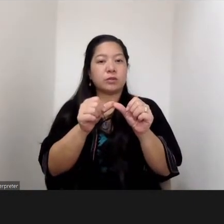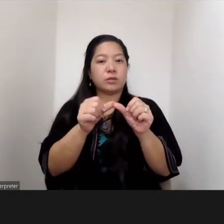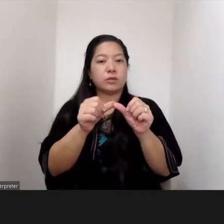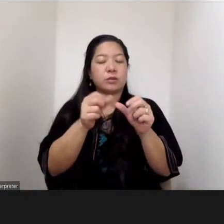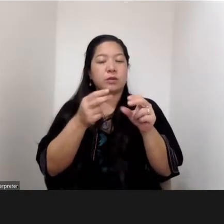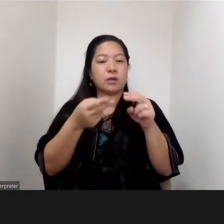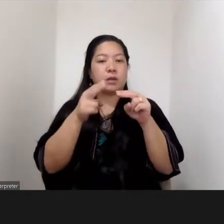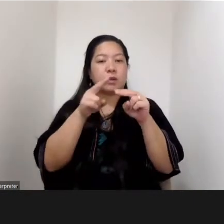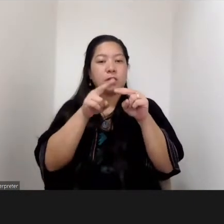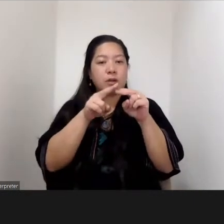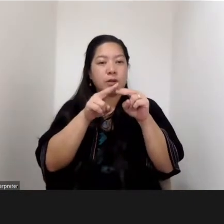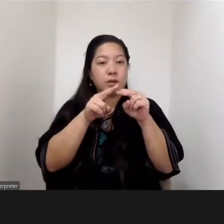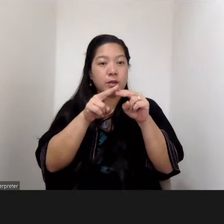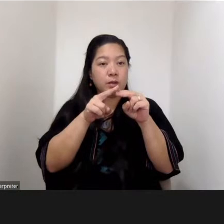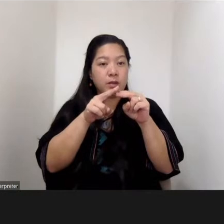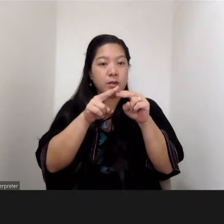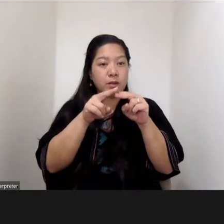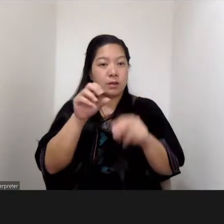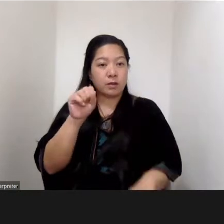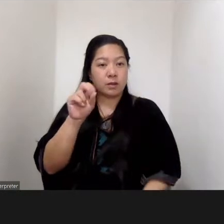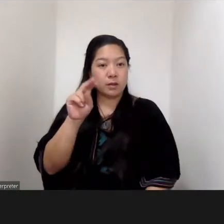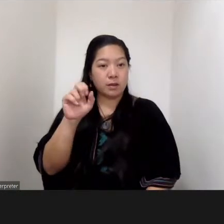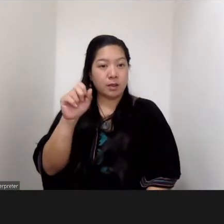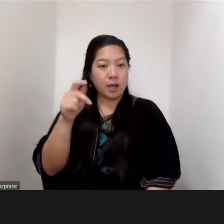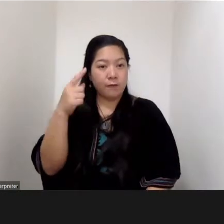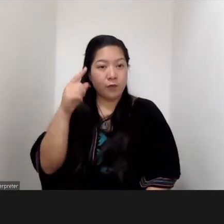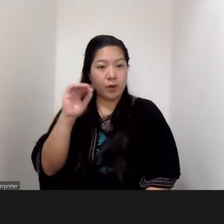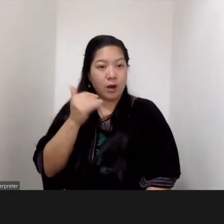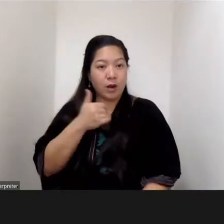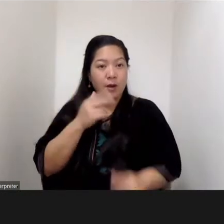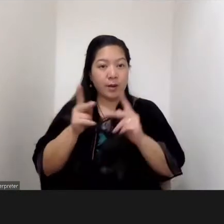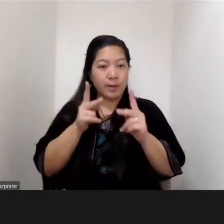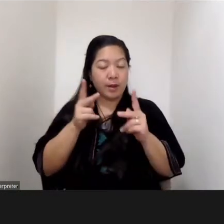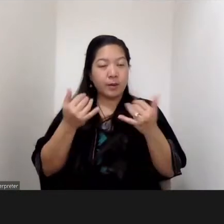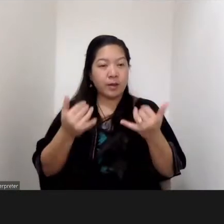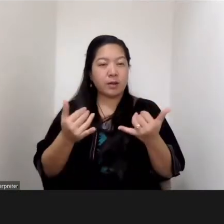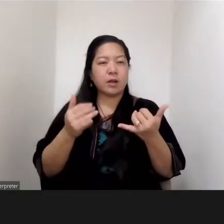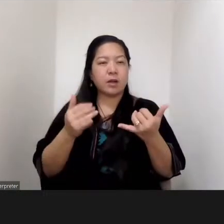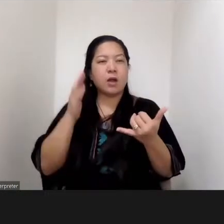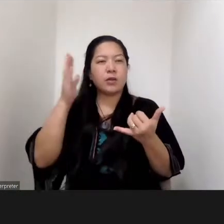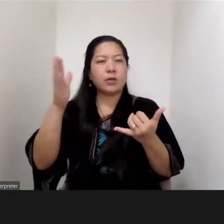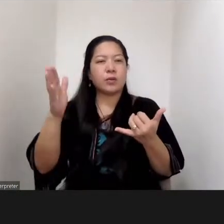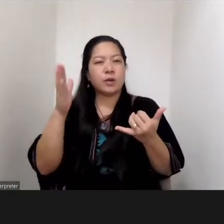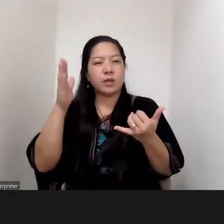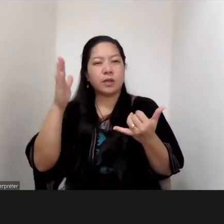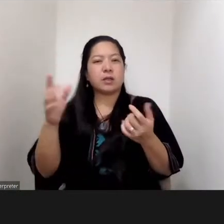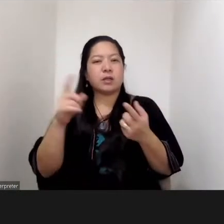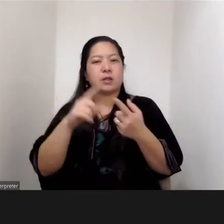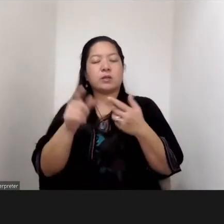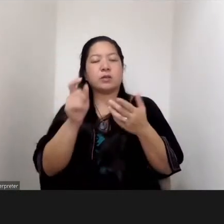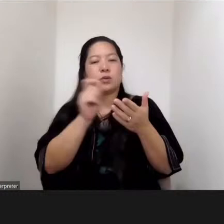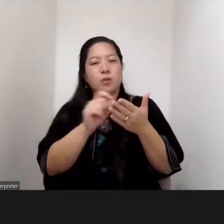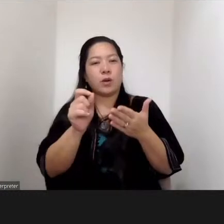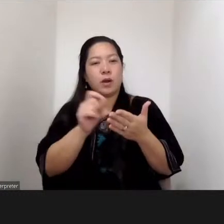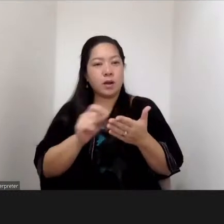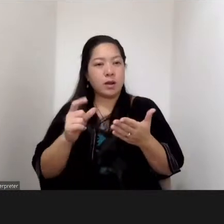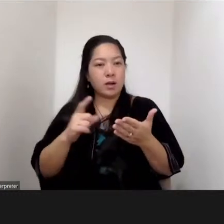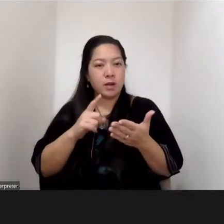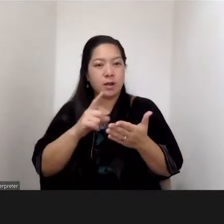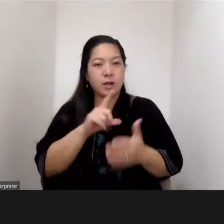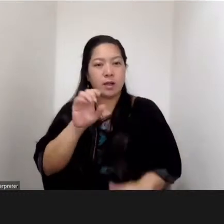increased allotment of SNAP for our people? Are they willing to write legislation that